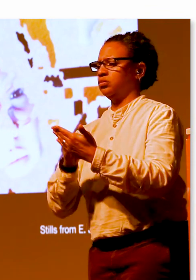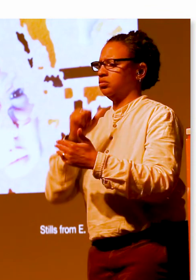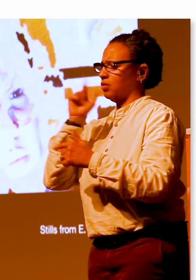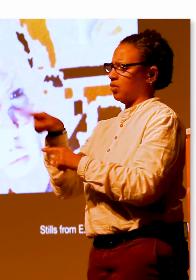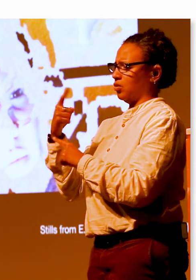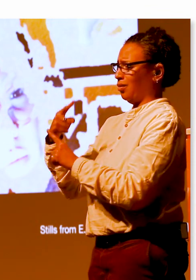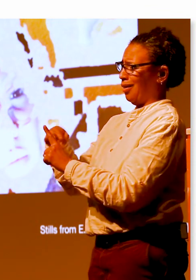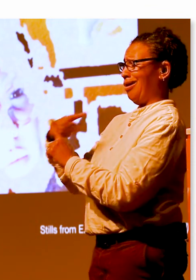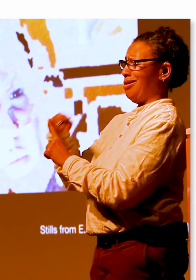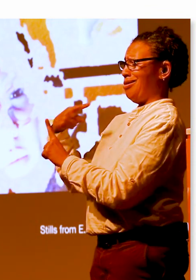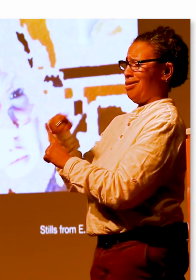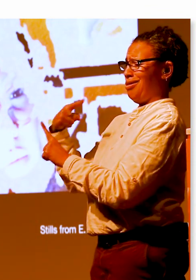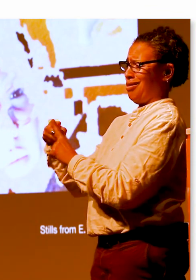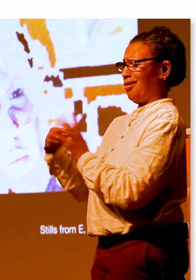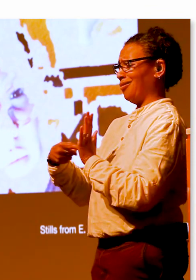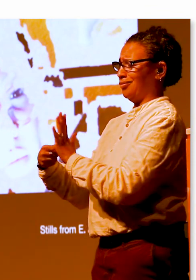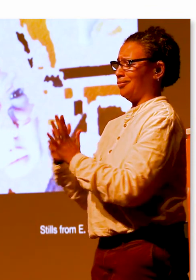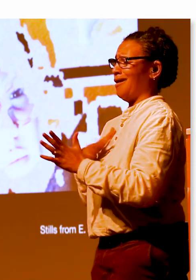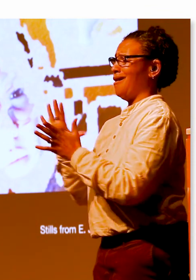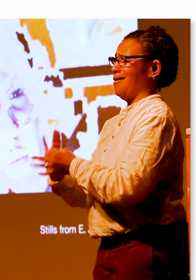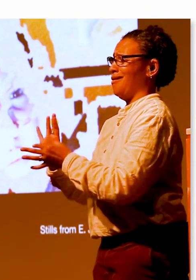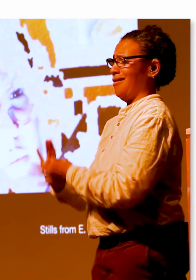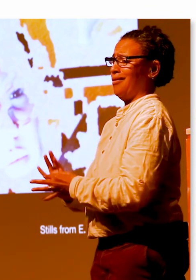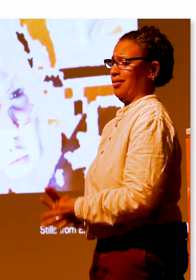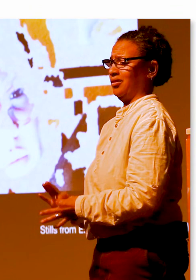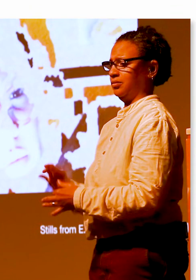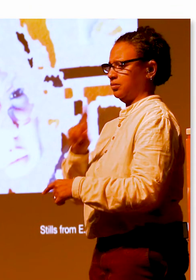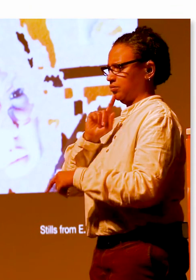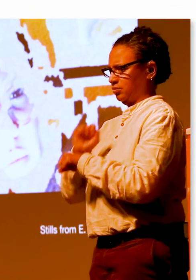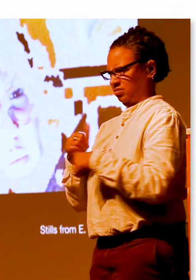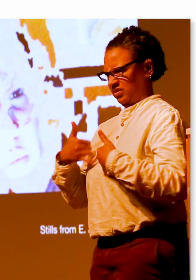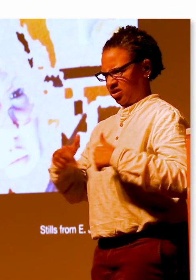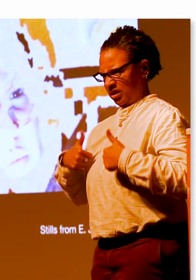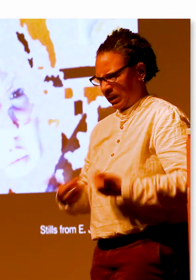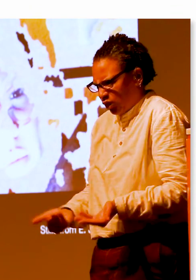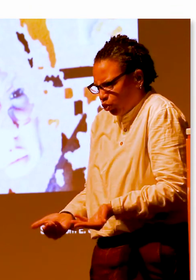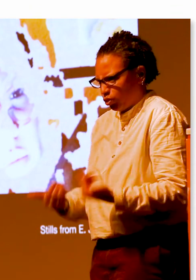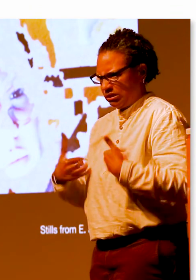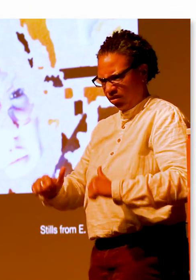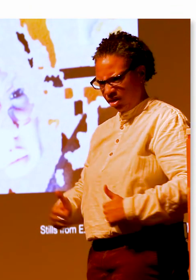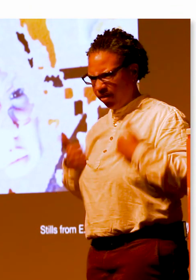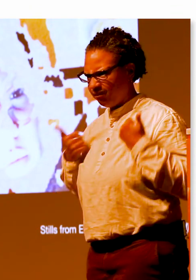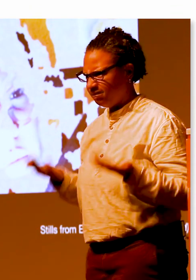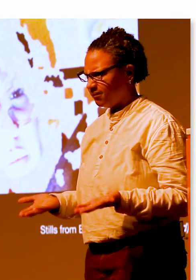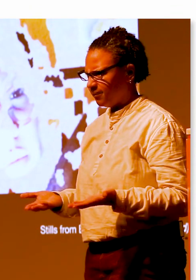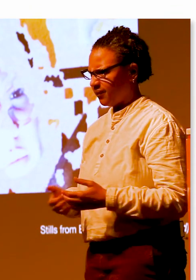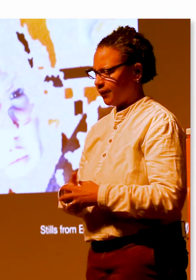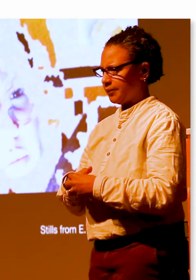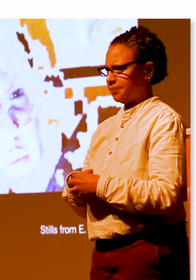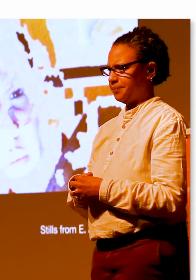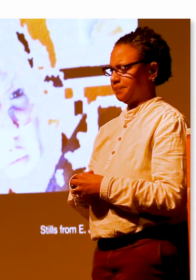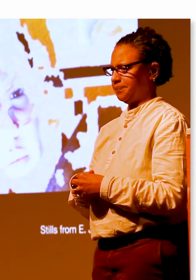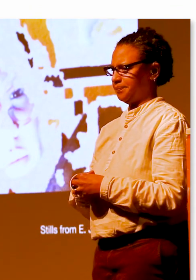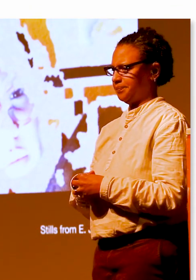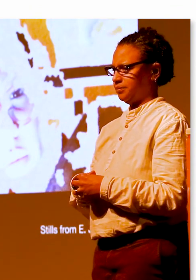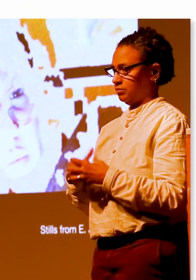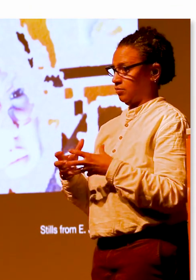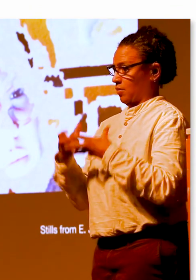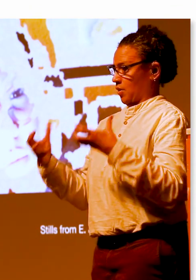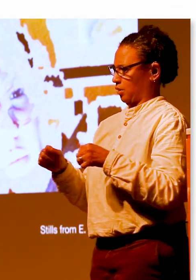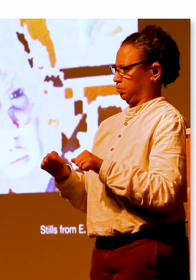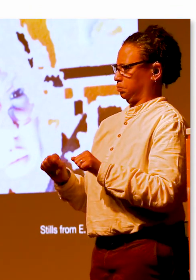is my blah, blah, blah. It's also just like, I'm still here. And there's so much possibility